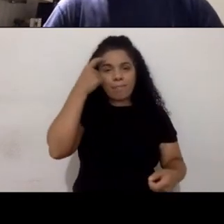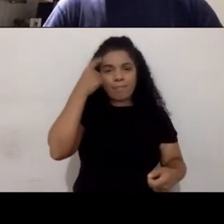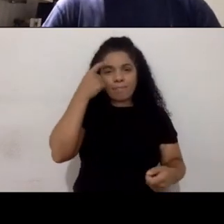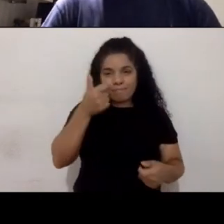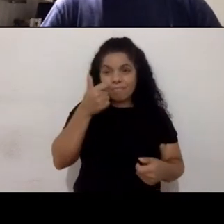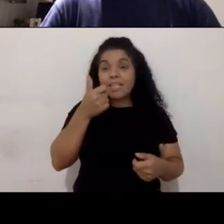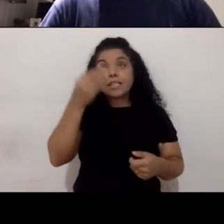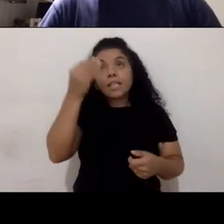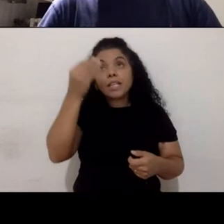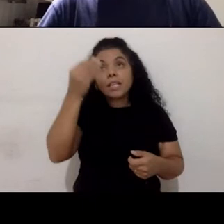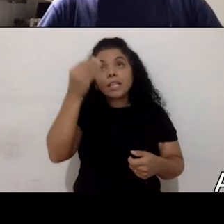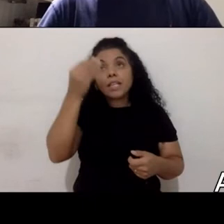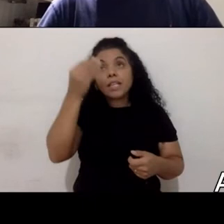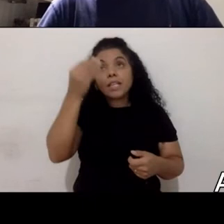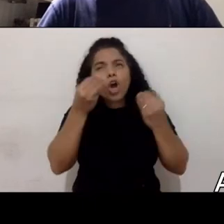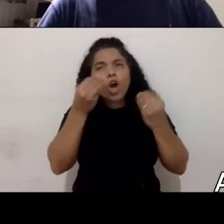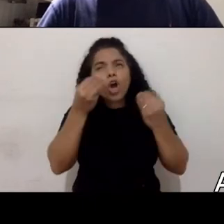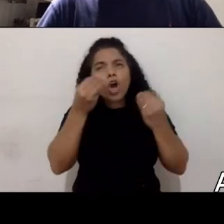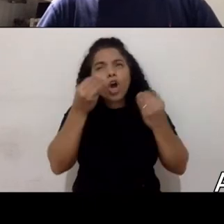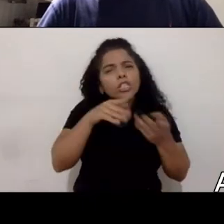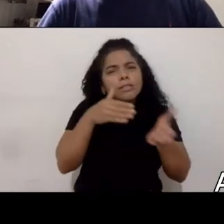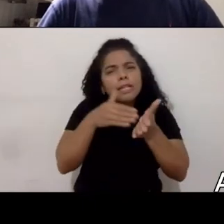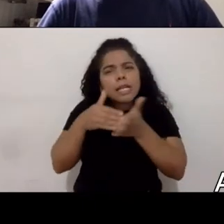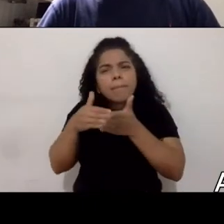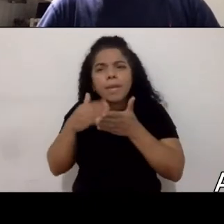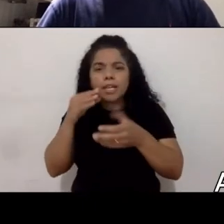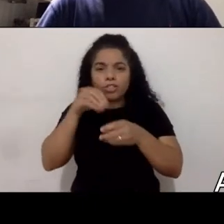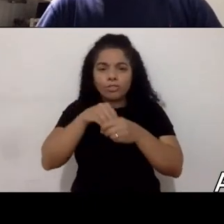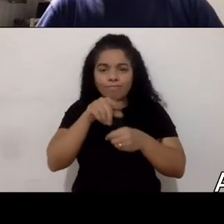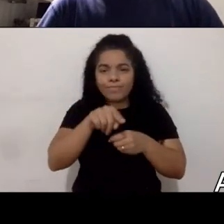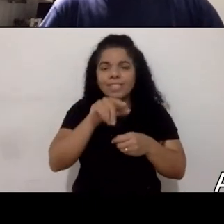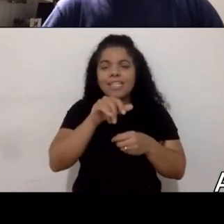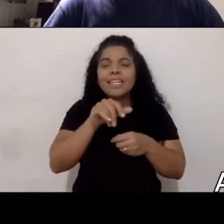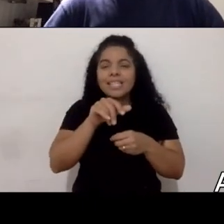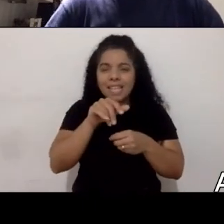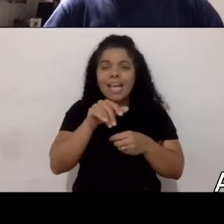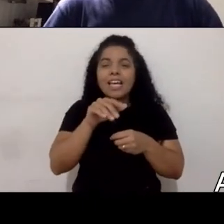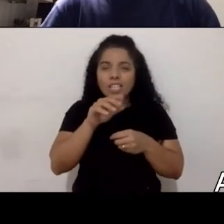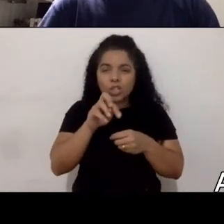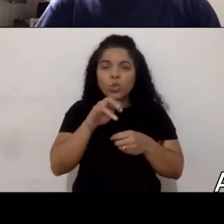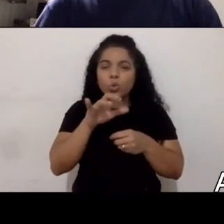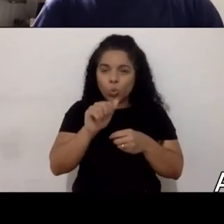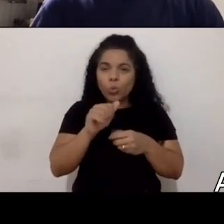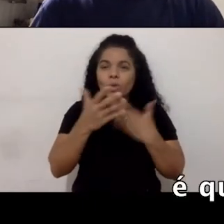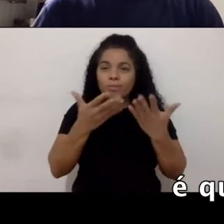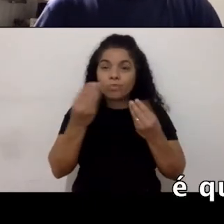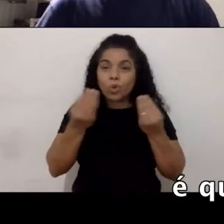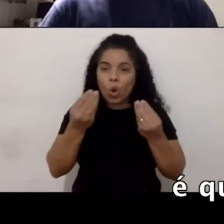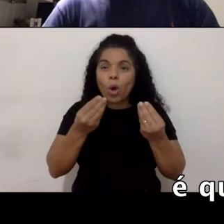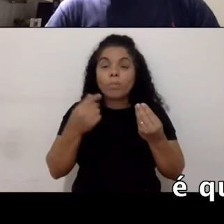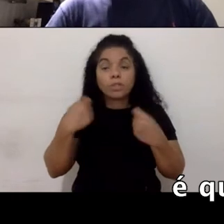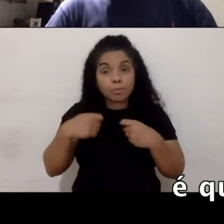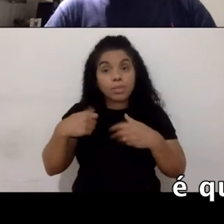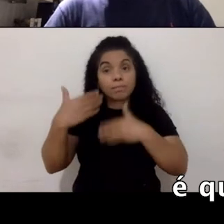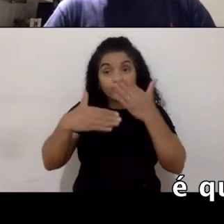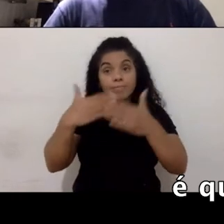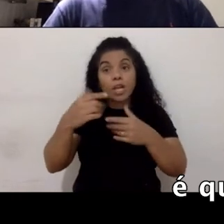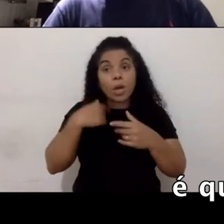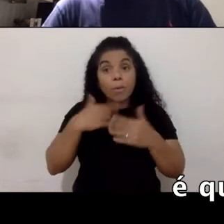have to evolve. All right, so one of the things to caution against in that spirit of evolutionary architecture is